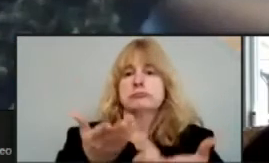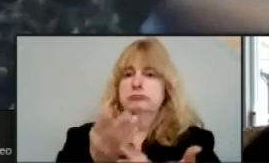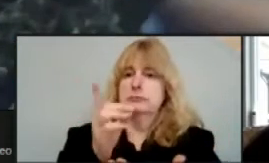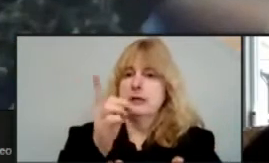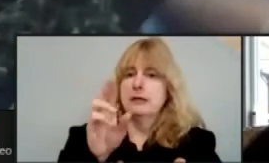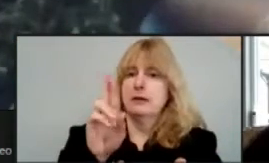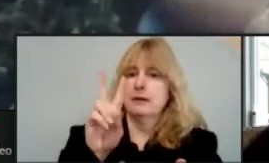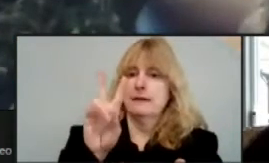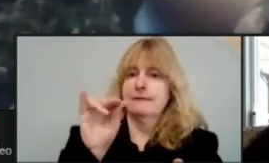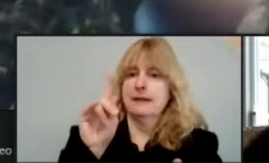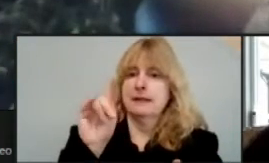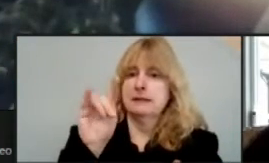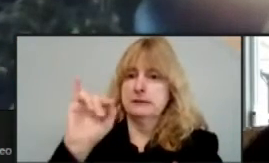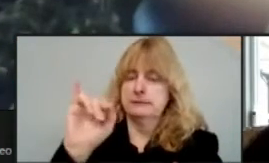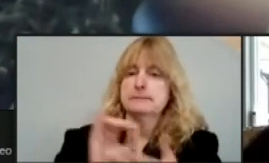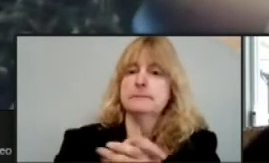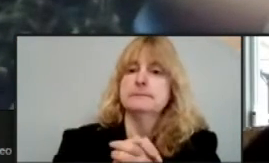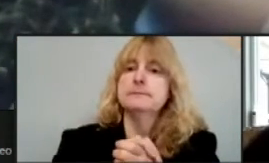I would say that